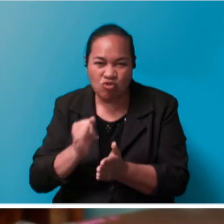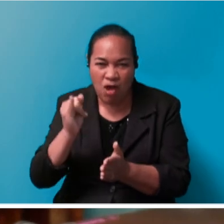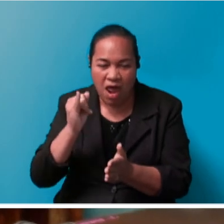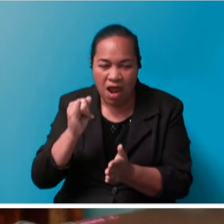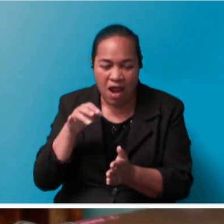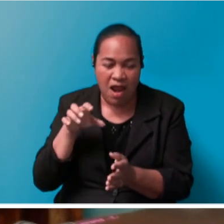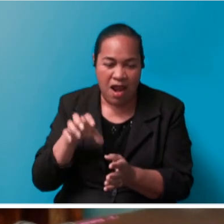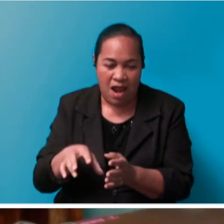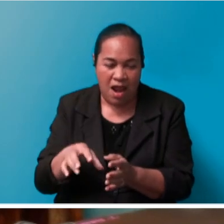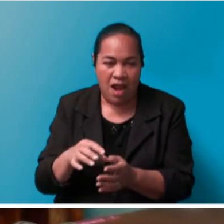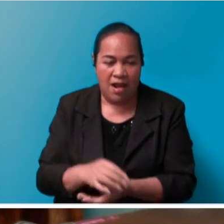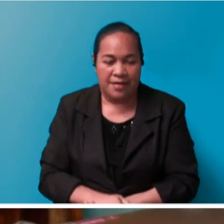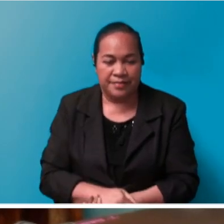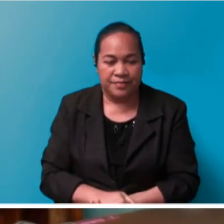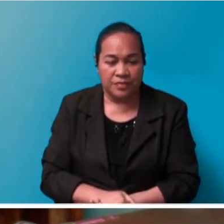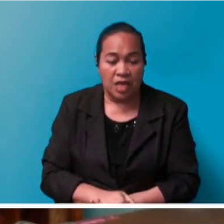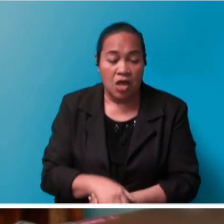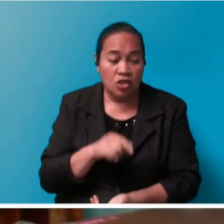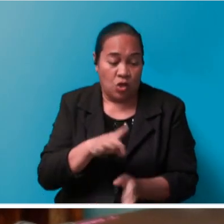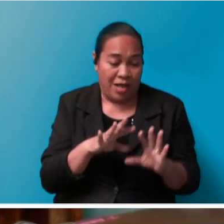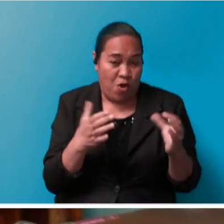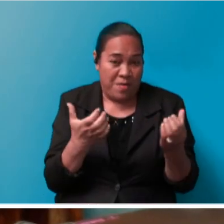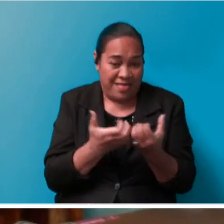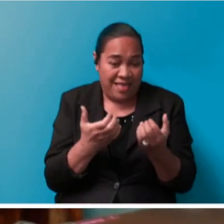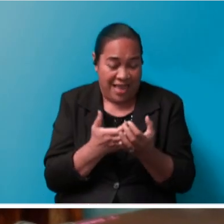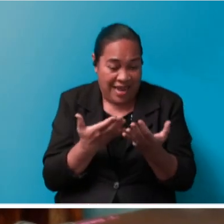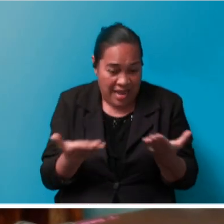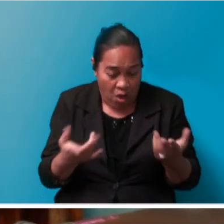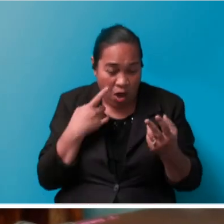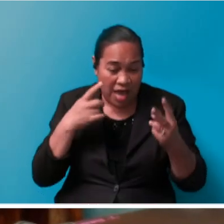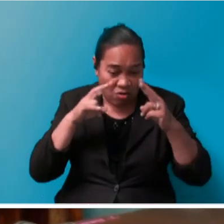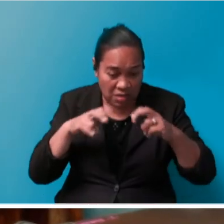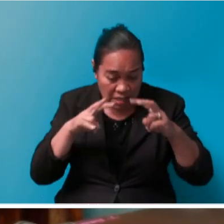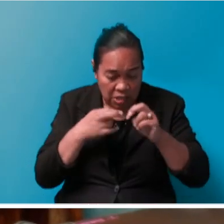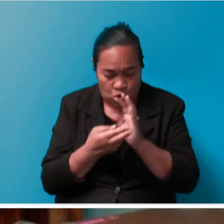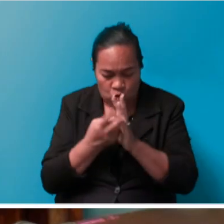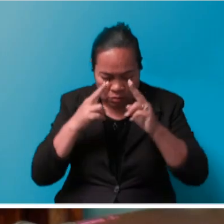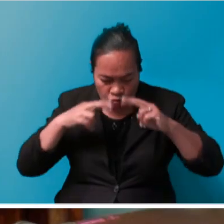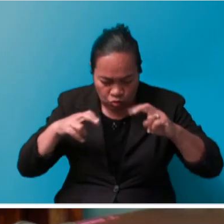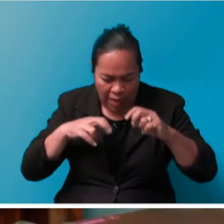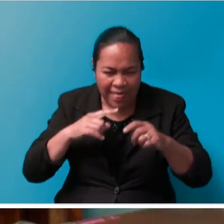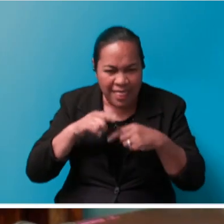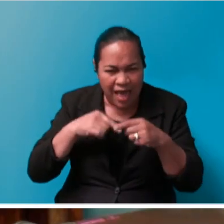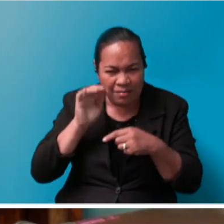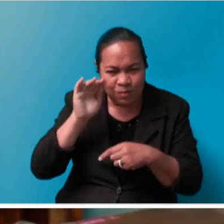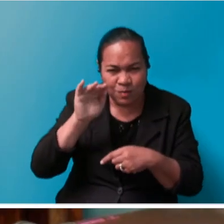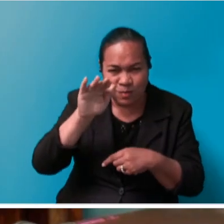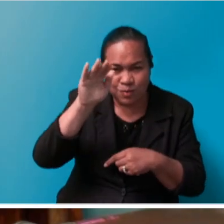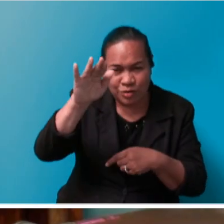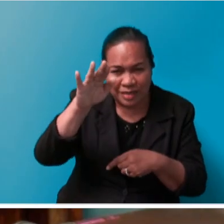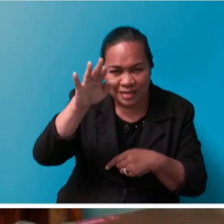Mr. Speaker, the Macroeconomic Committee is currently re-looking at the projections,